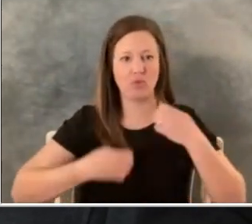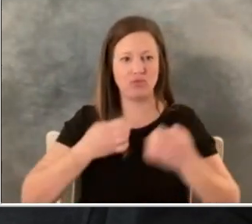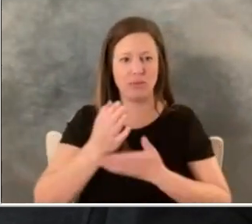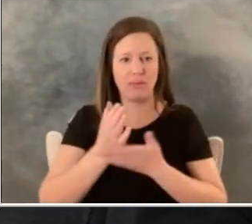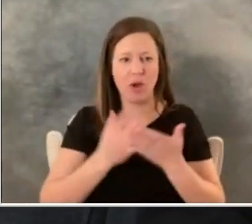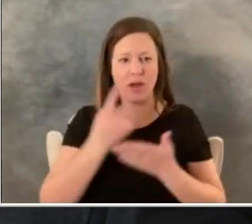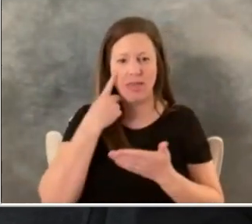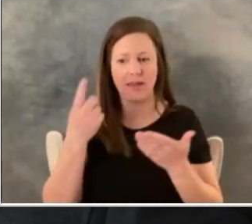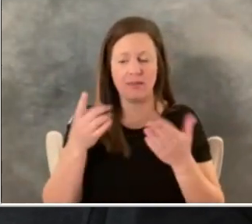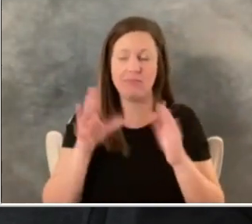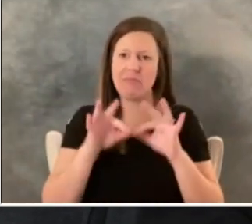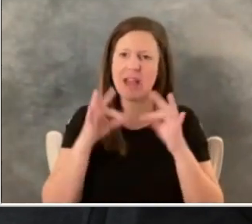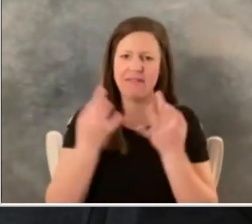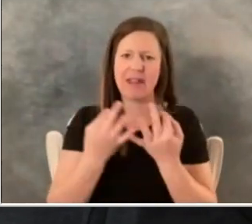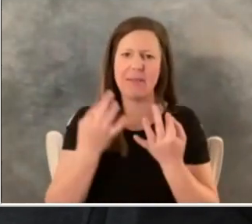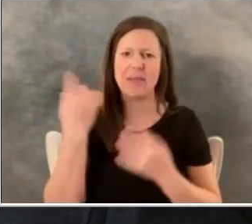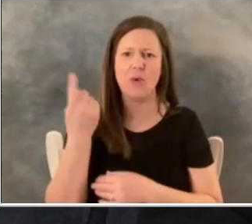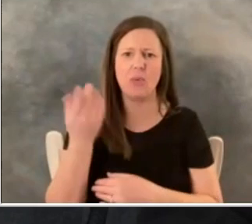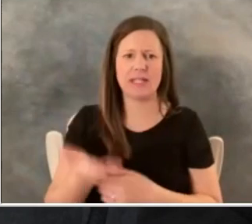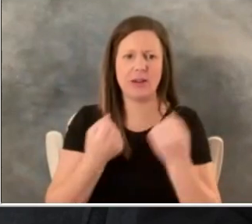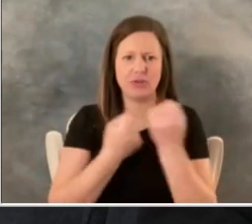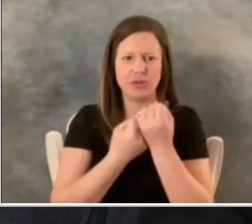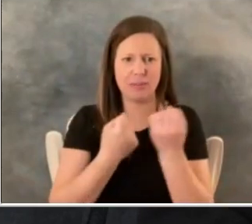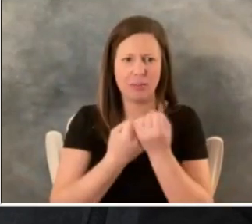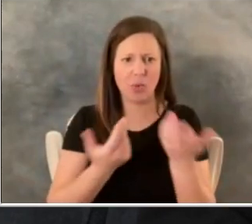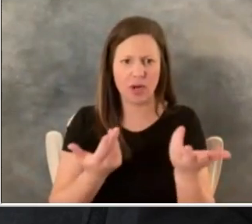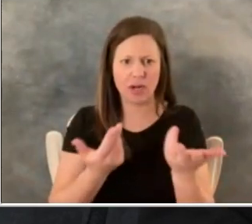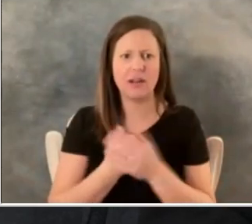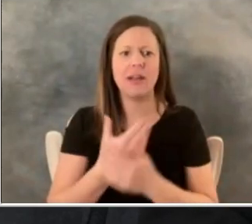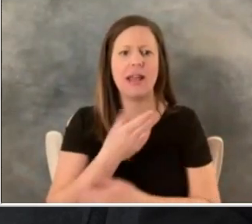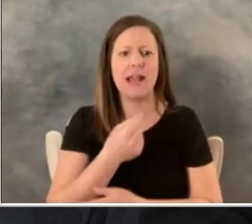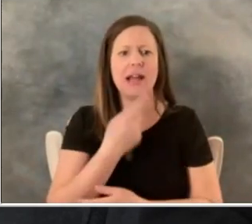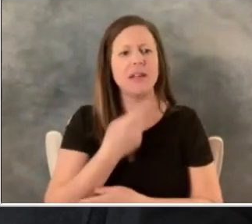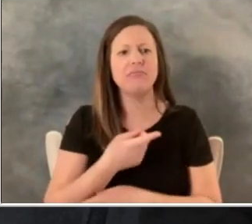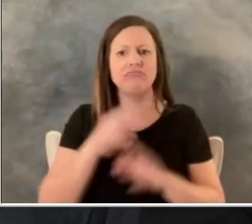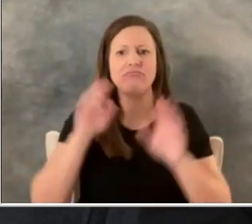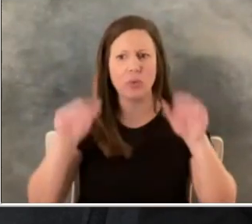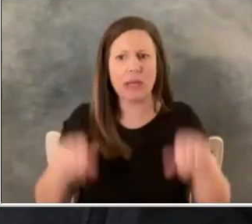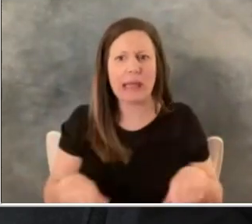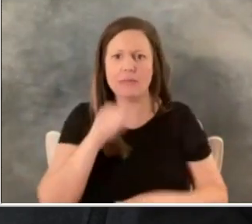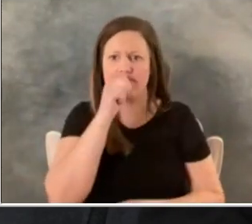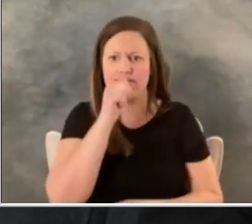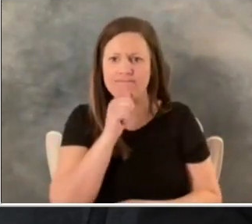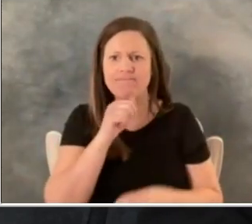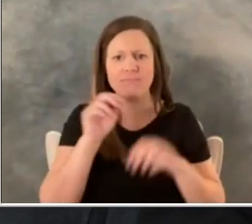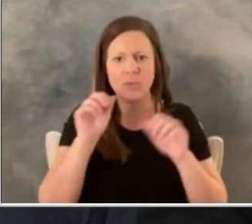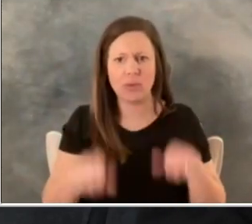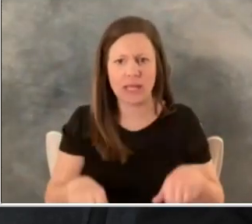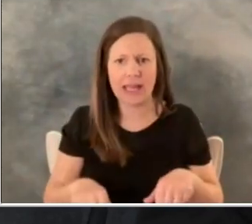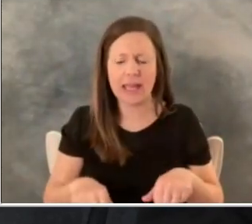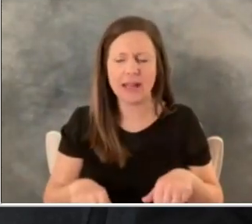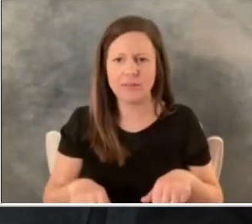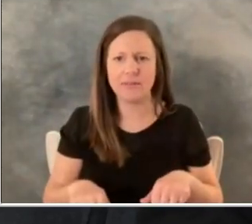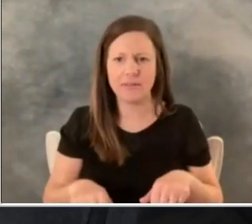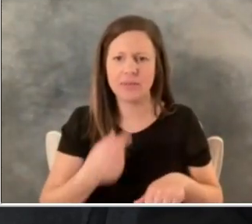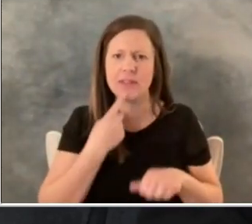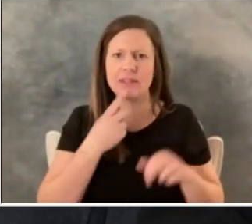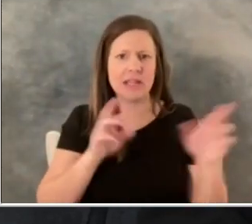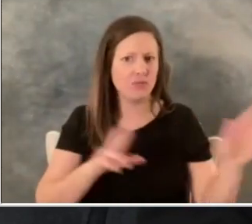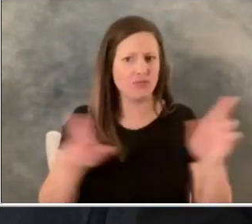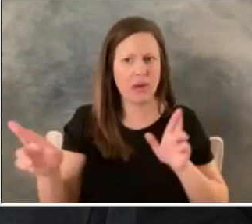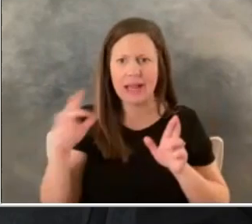there. And I say we could do this. Let's try and I'm ready for whatever is the treatment,